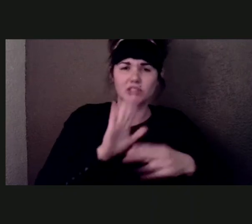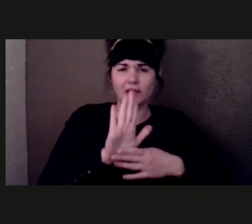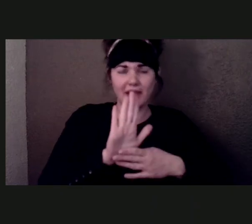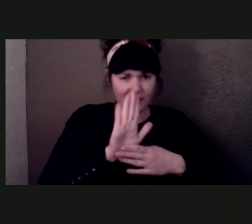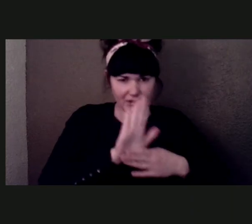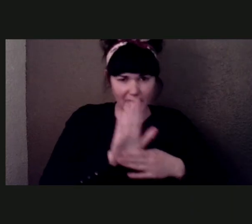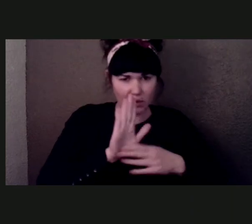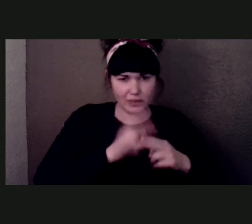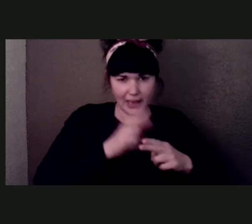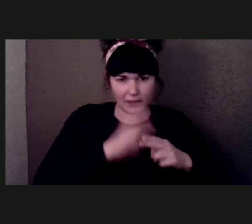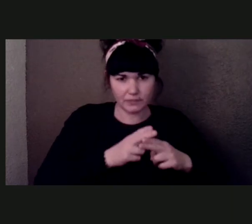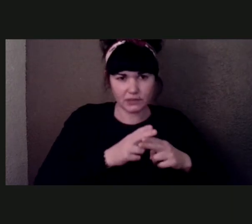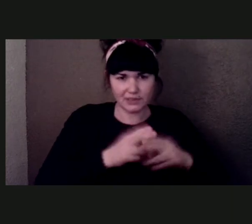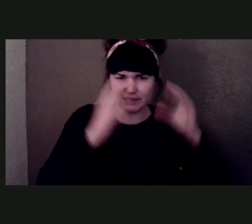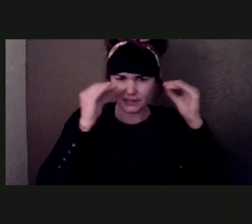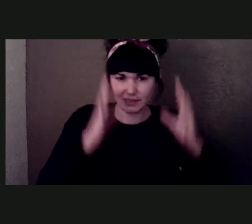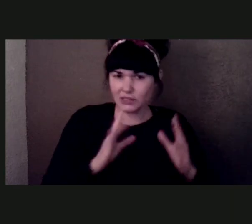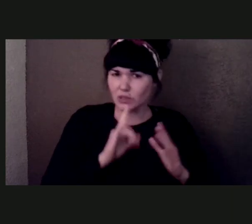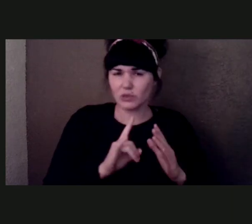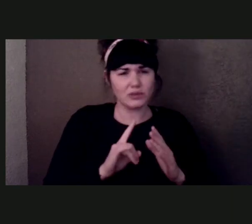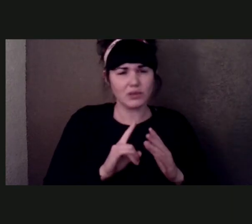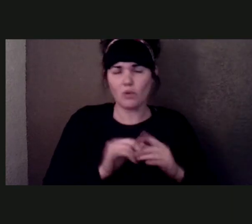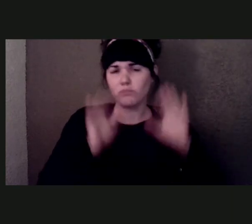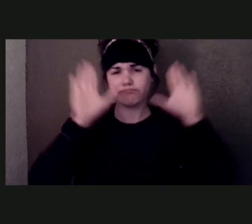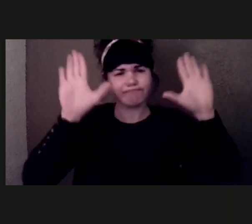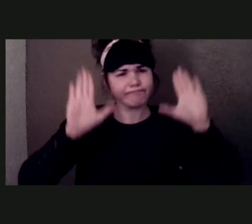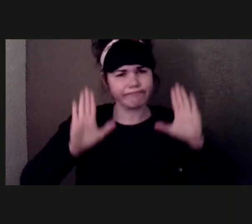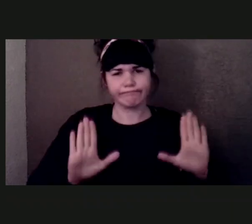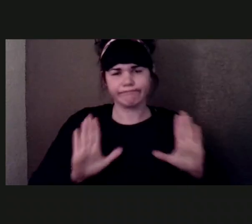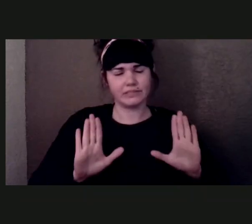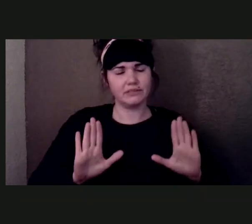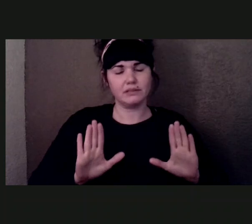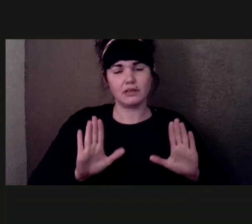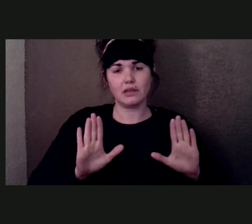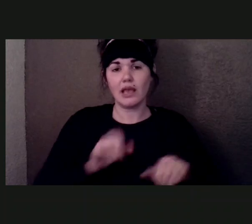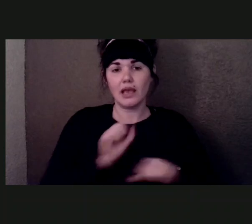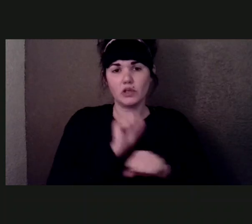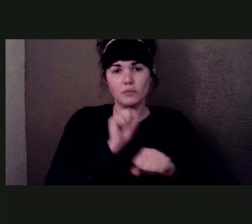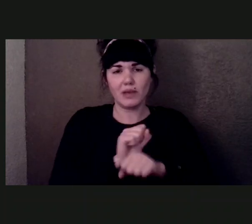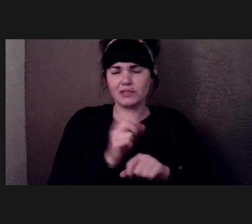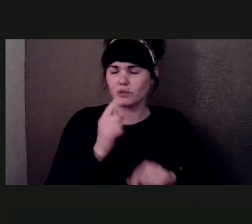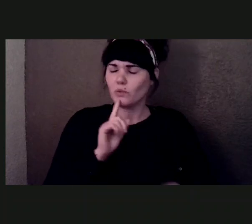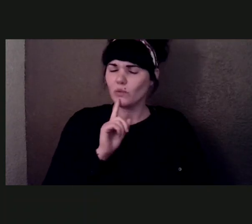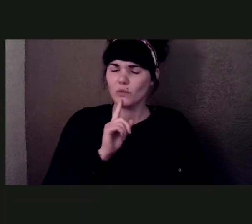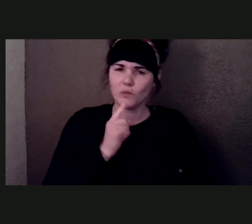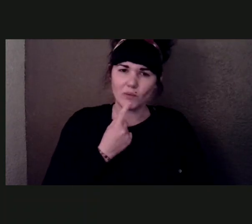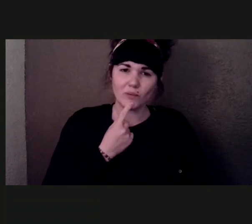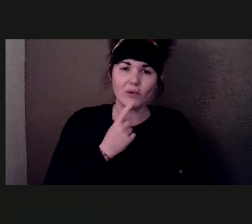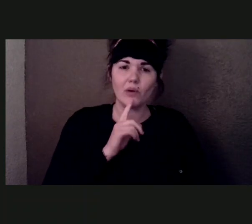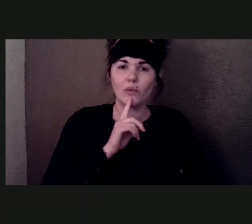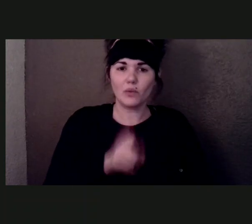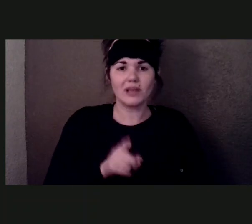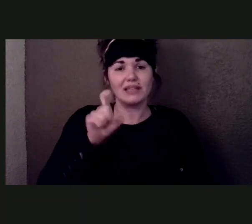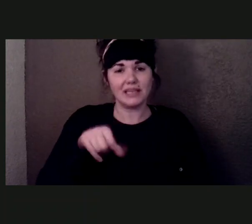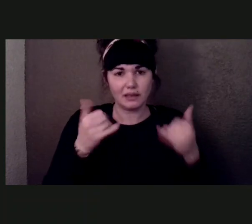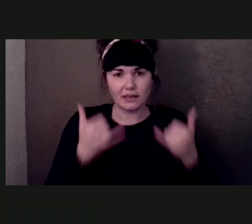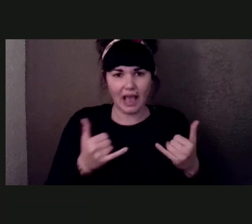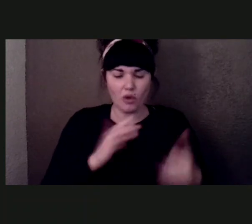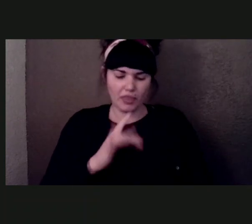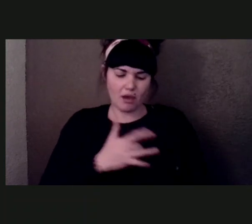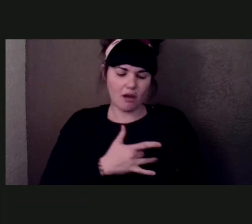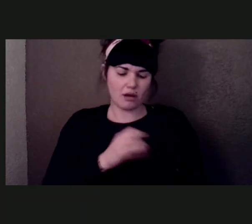occupation, and we so need it now, the heart of teaching. But something else is really important as we